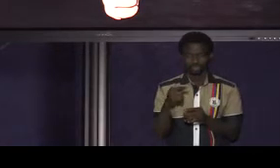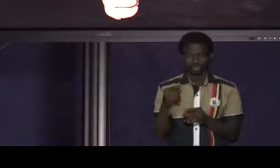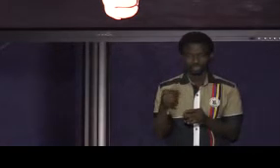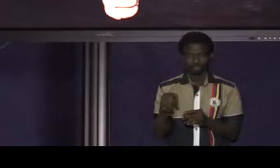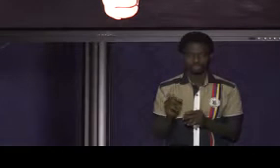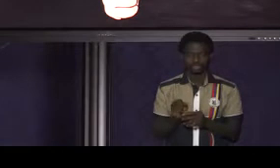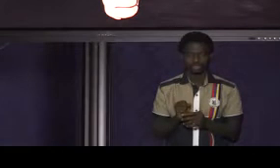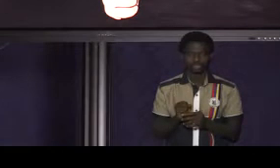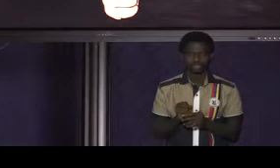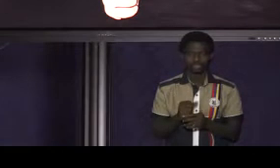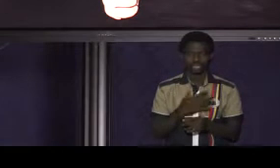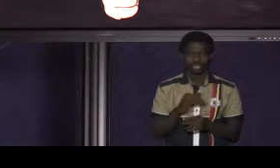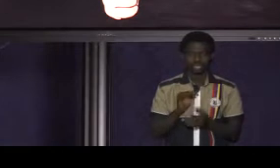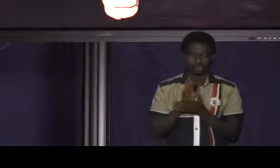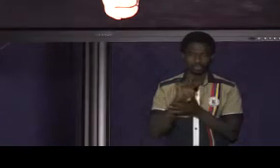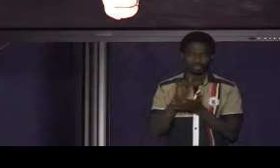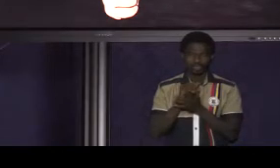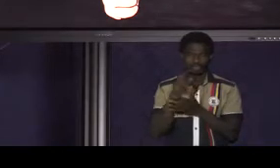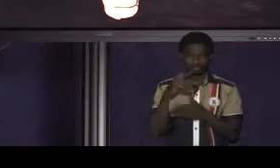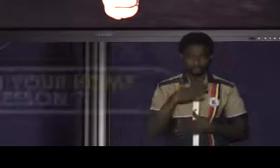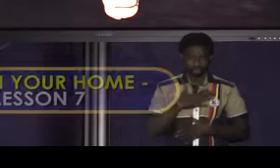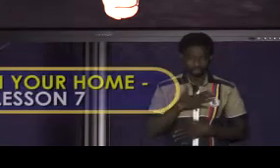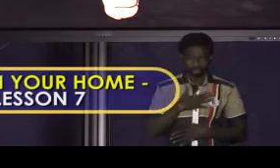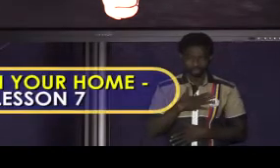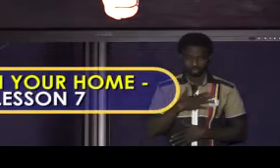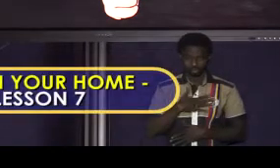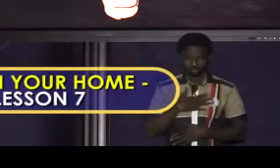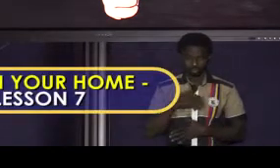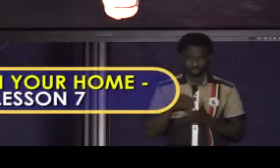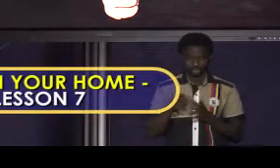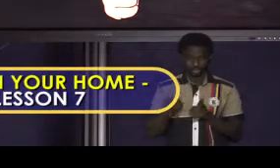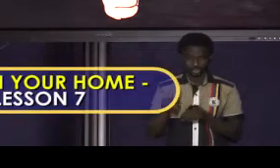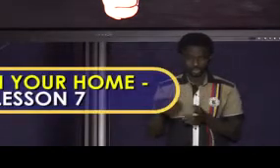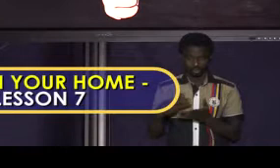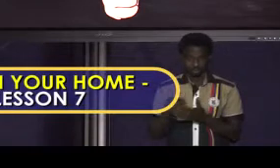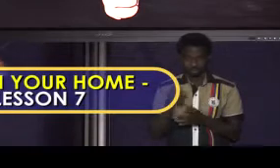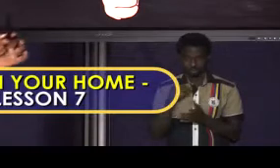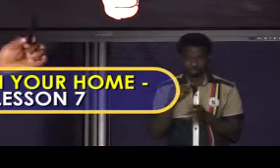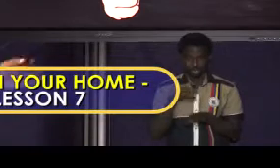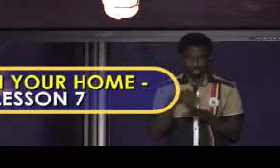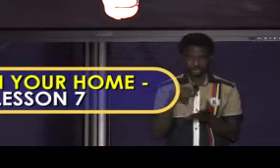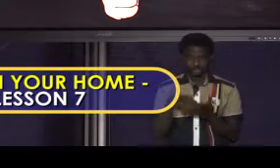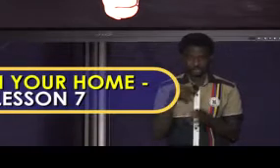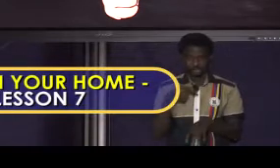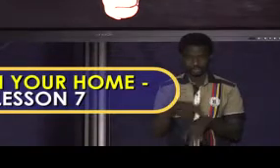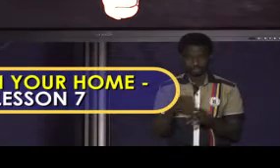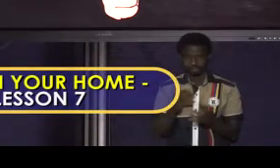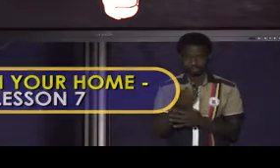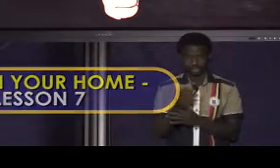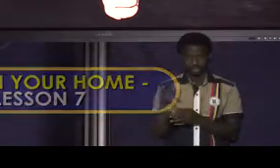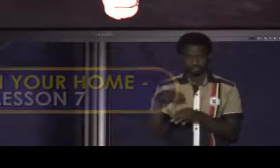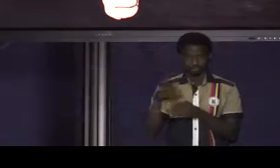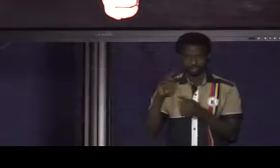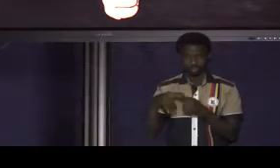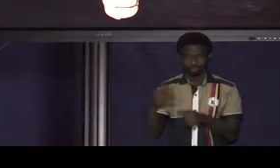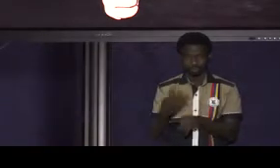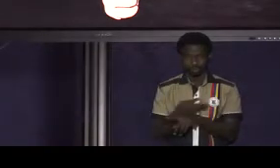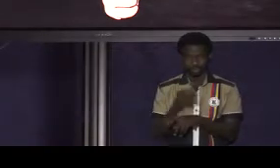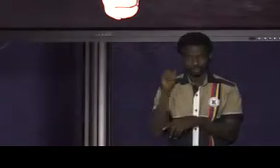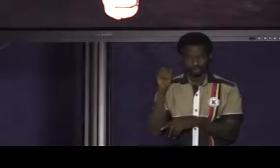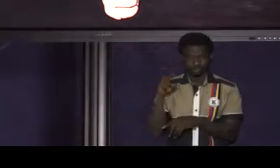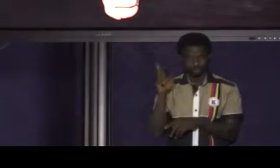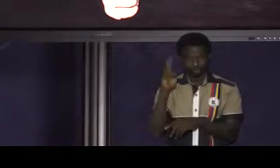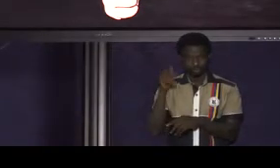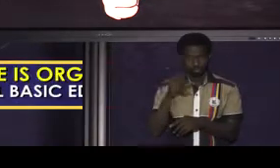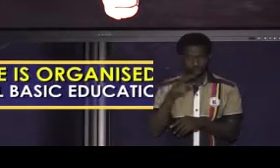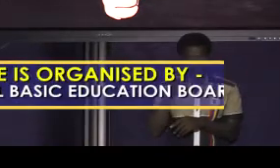marks, and I believe you enjoyed the lesson as well. So at this time, I want to hand you over to the mathematician,